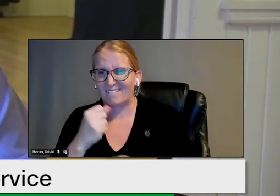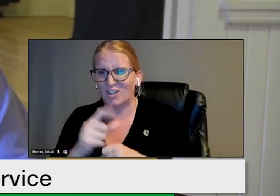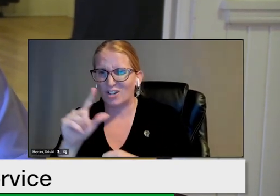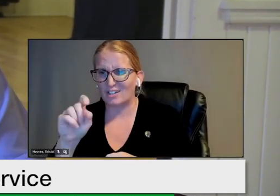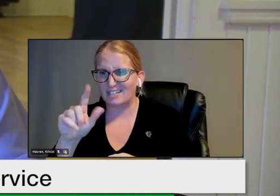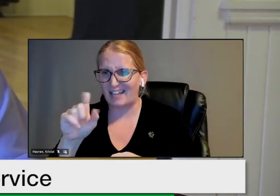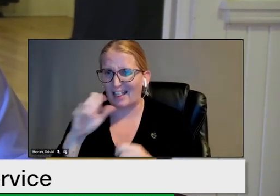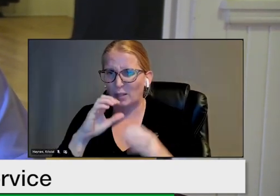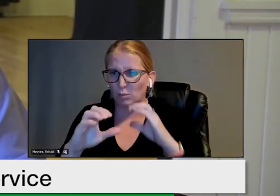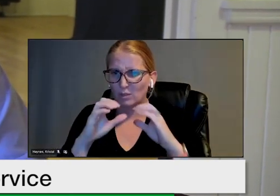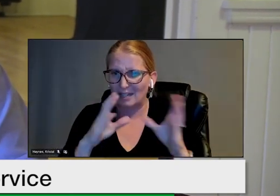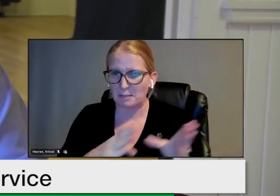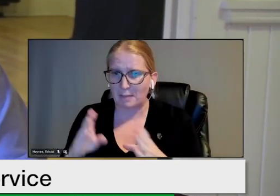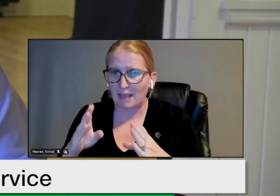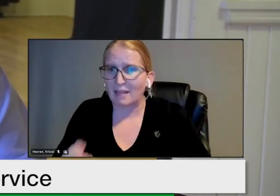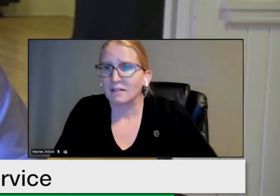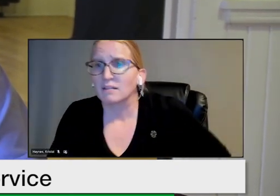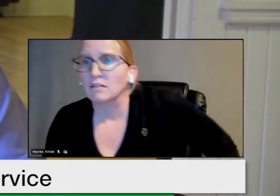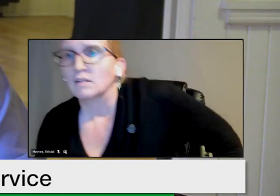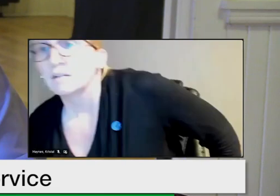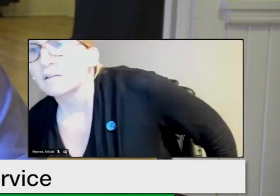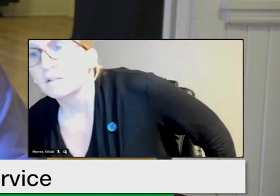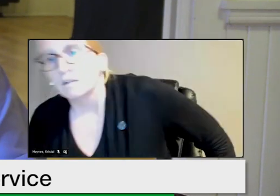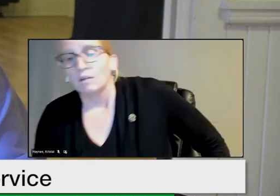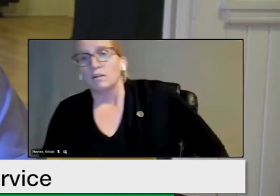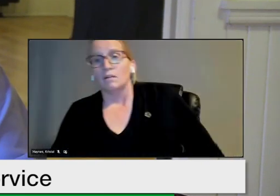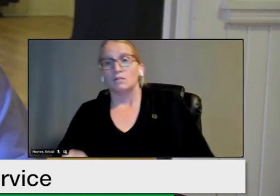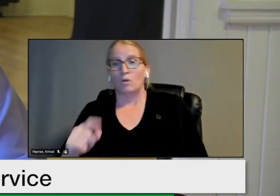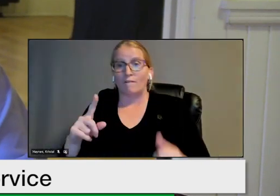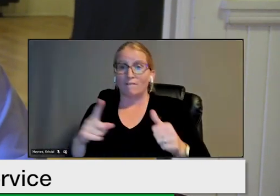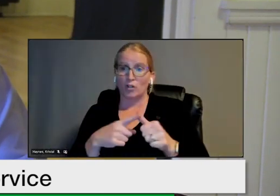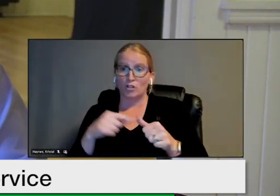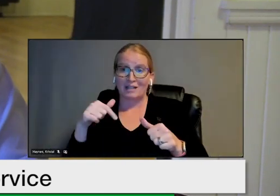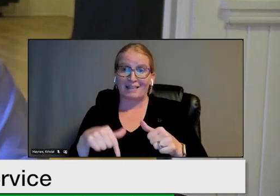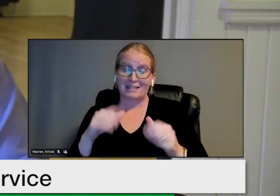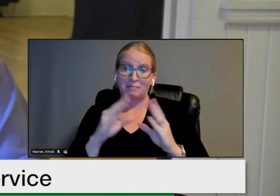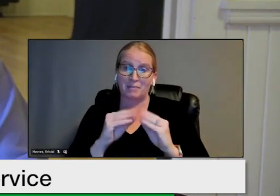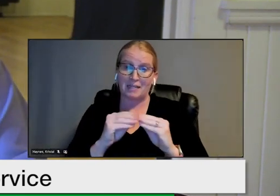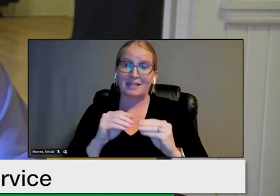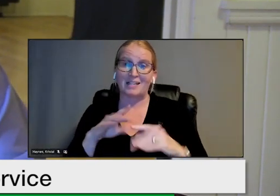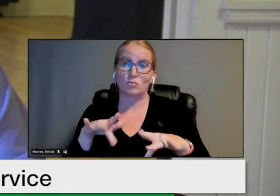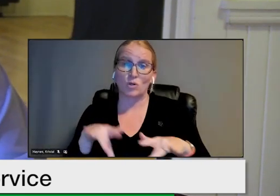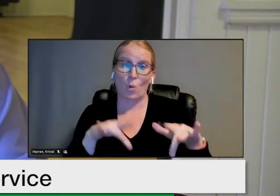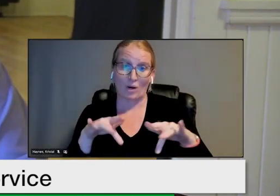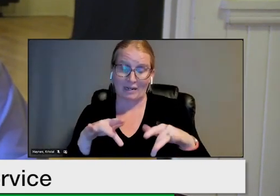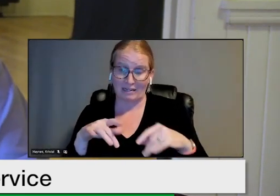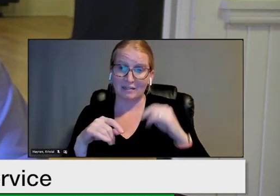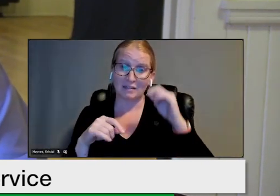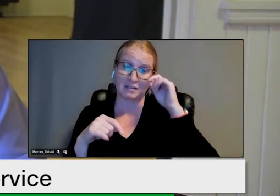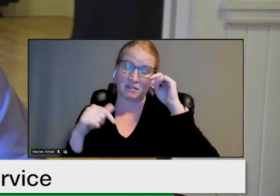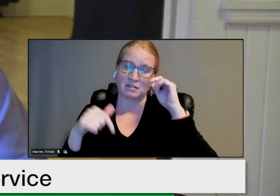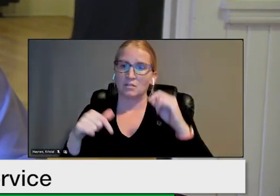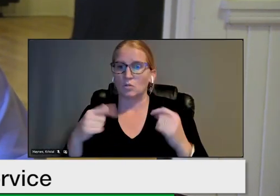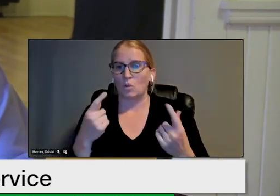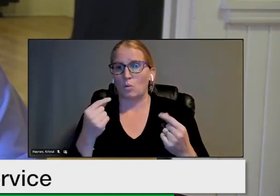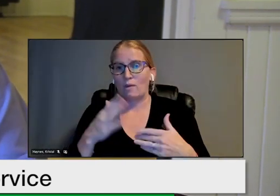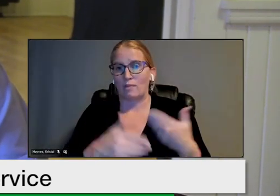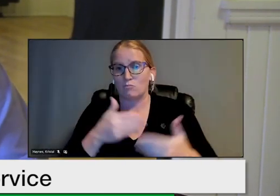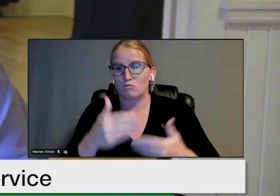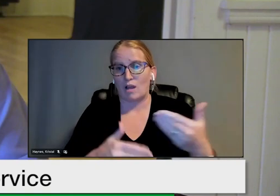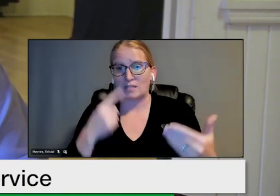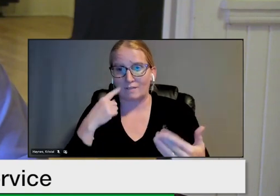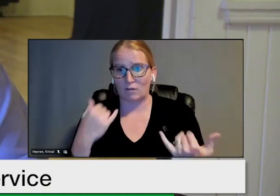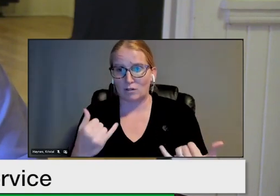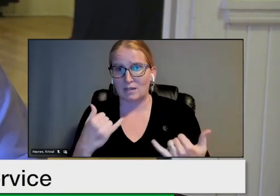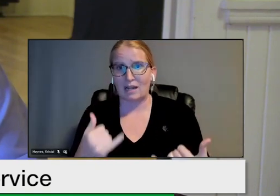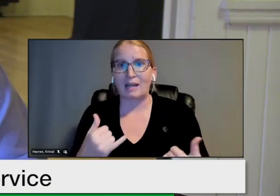be, first to start off, just so everybody knows, this meeting is being recorded. The format will be that Alex